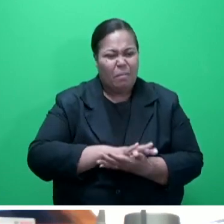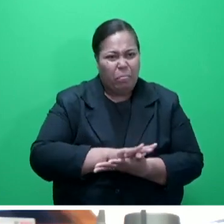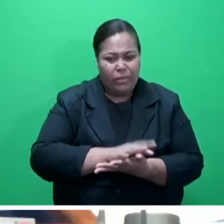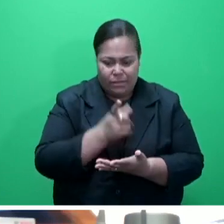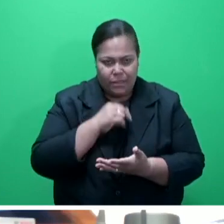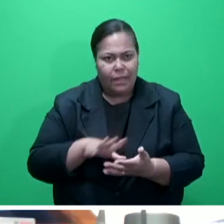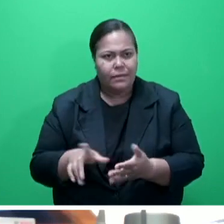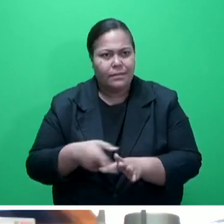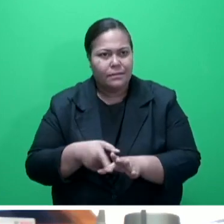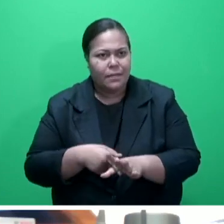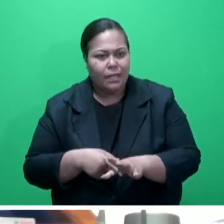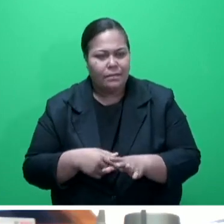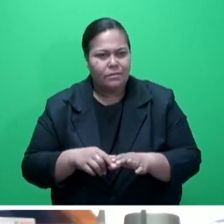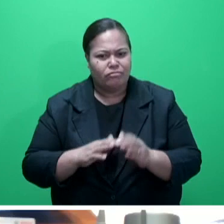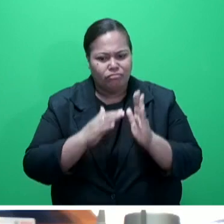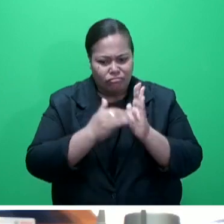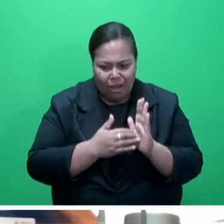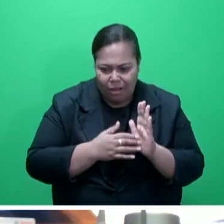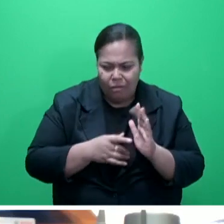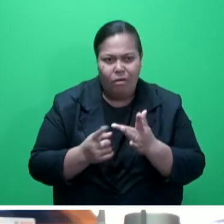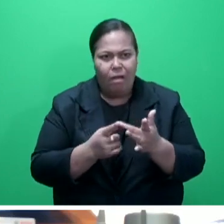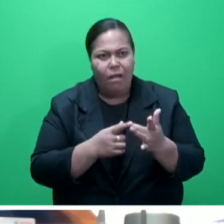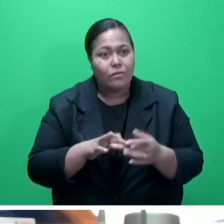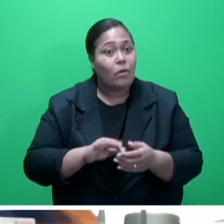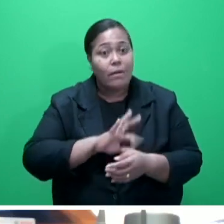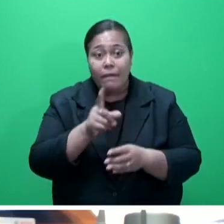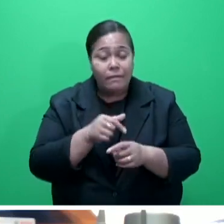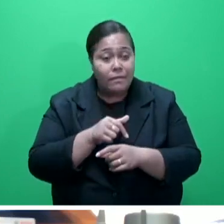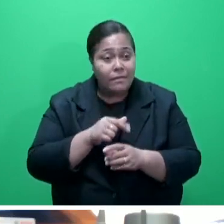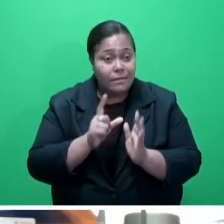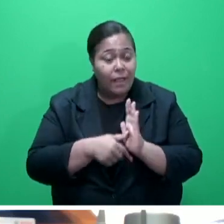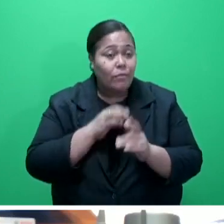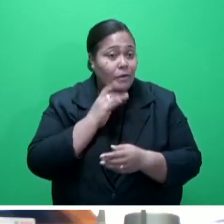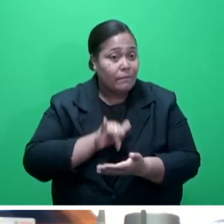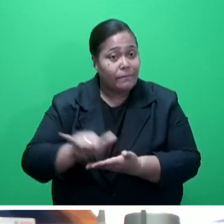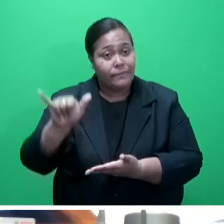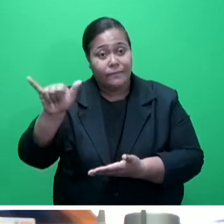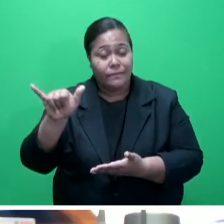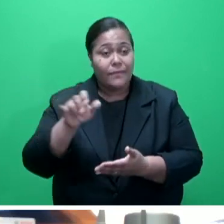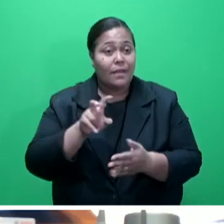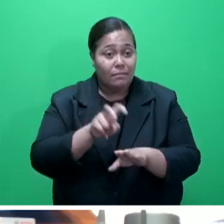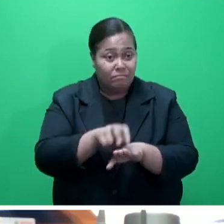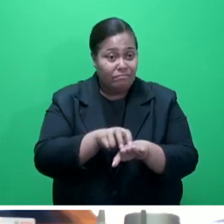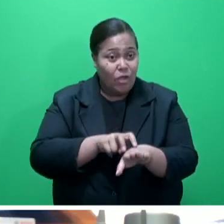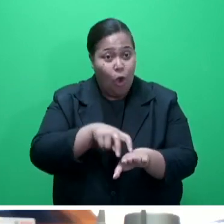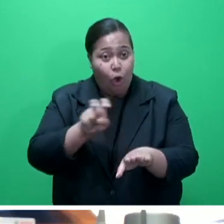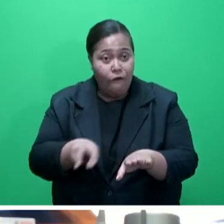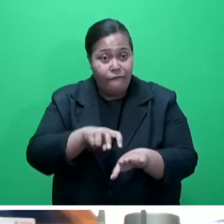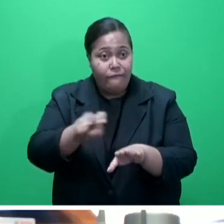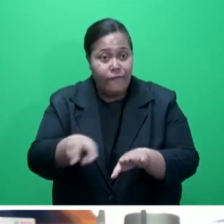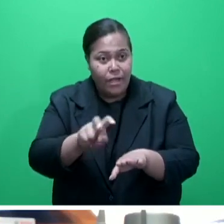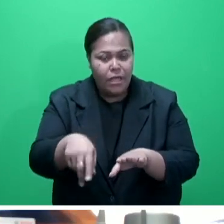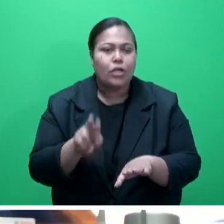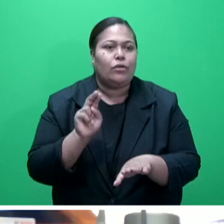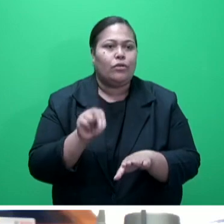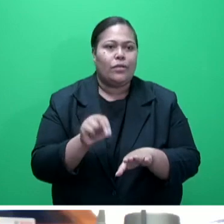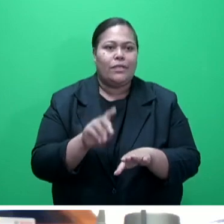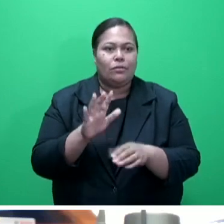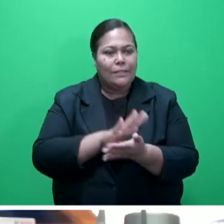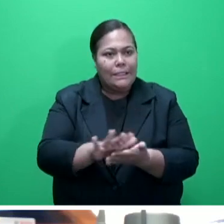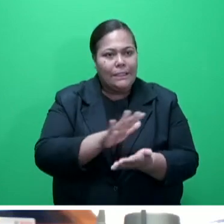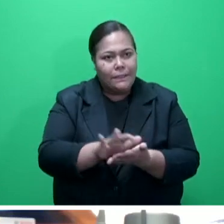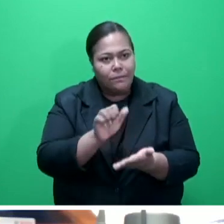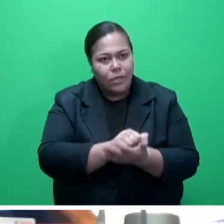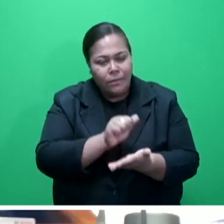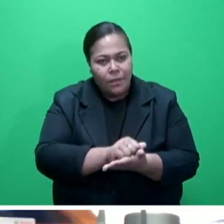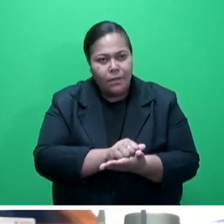the aircraft. So every time the plane flies, passengers get off, you have to be able to defog it, wipe it all down. And